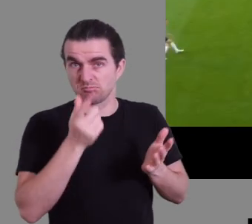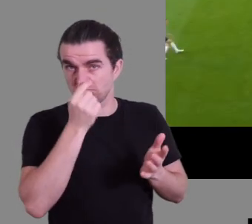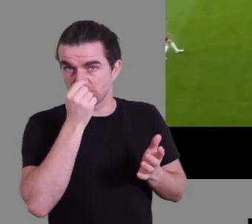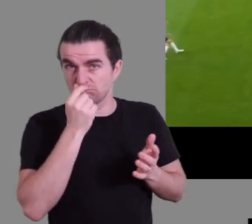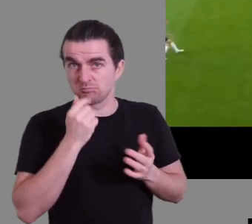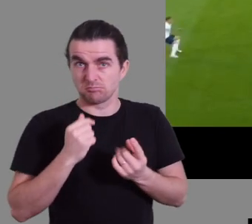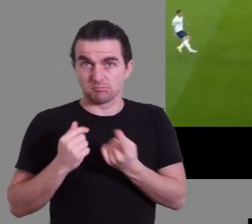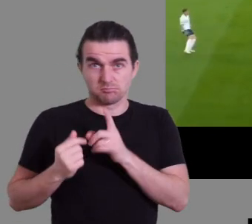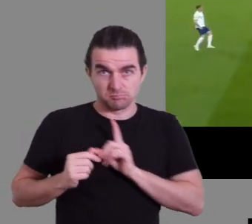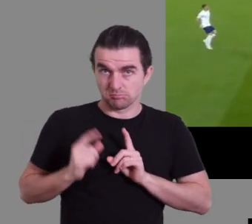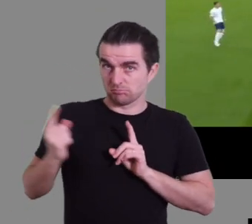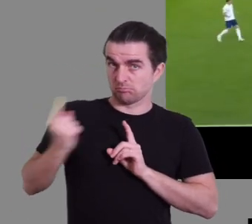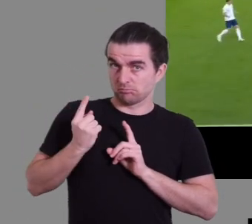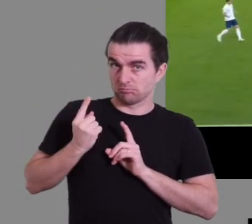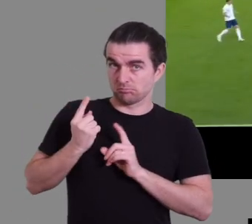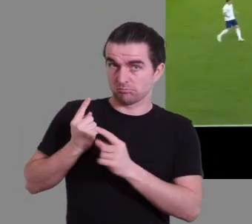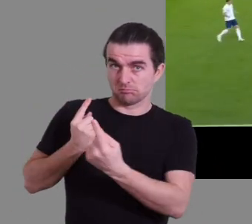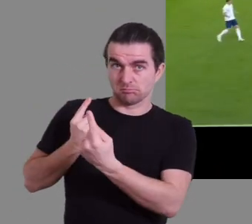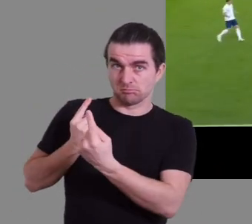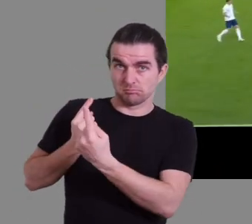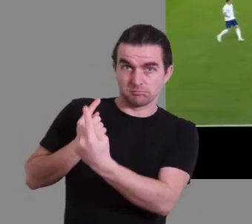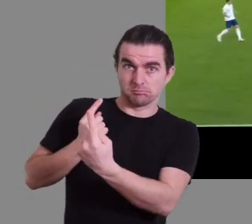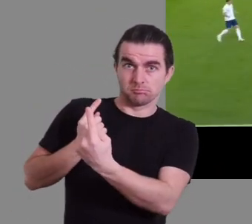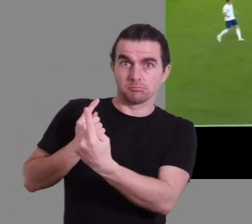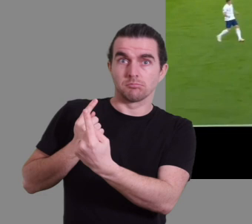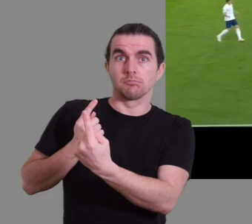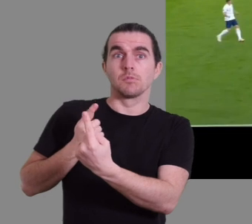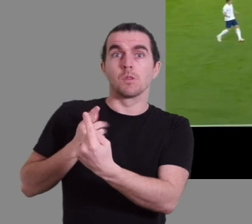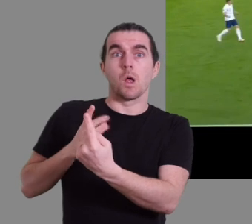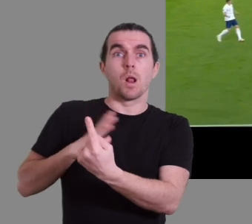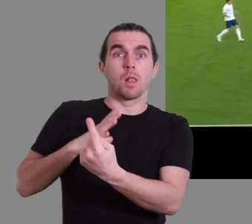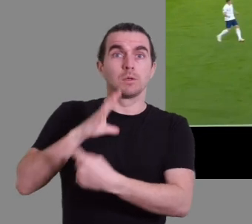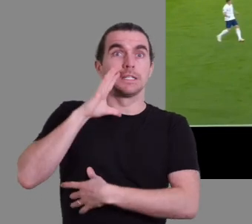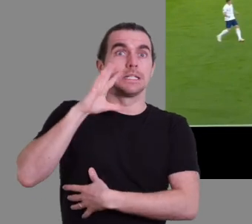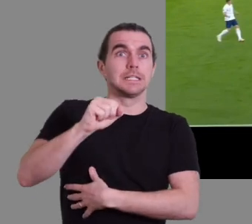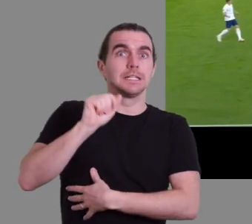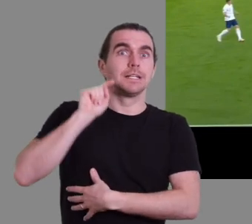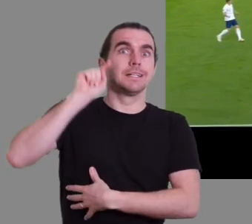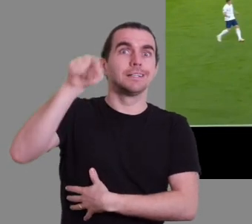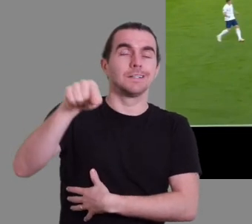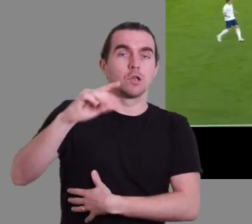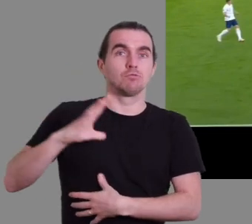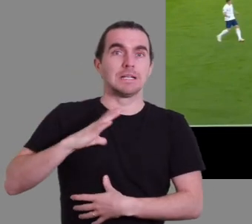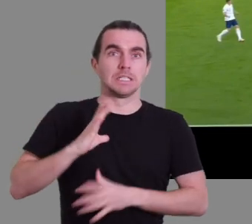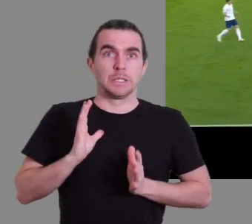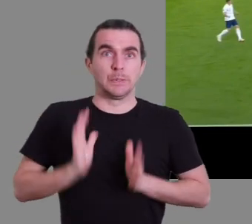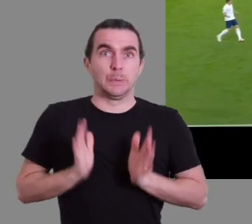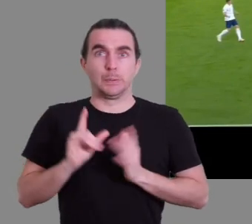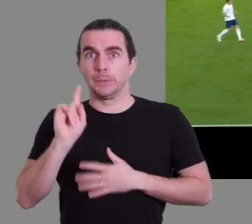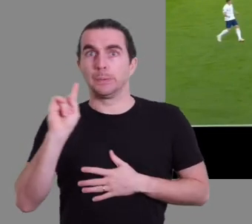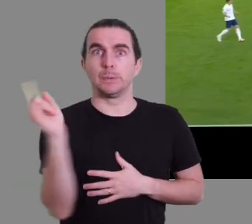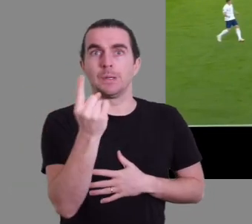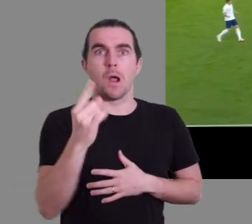So he already knows where he wants to go, and he's already spotted the forward making the run here.